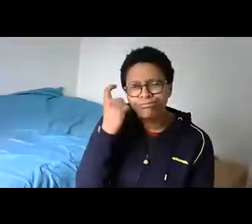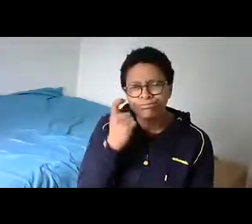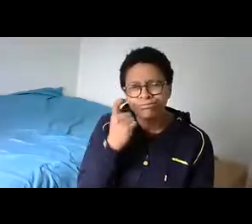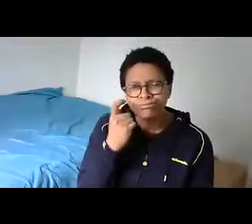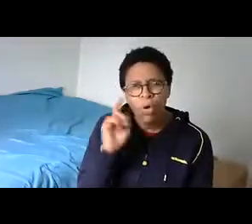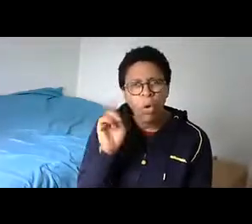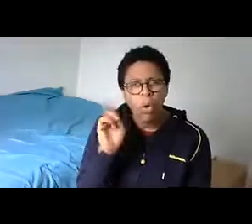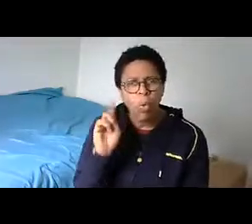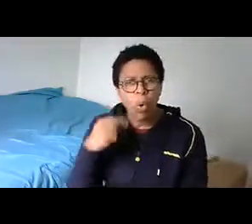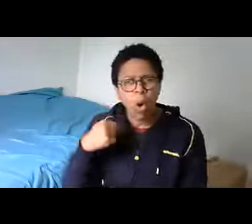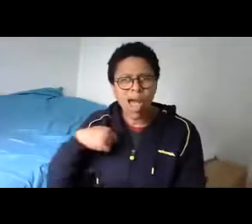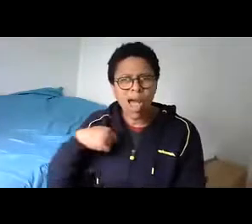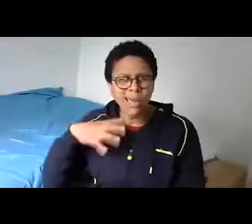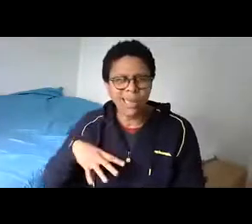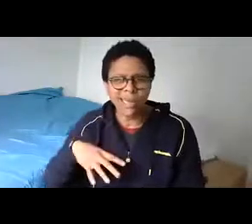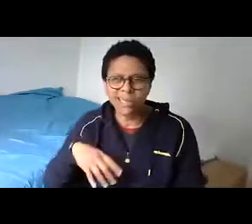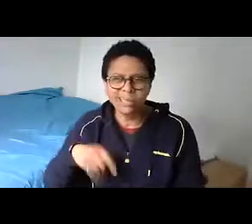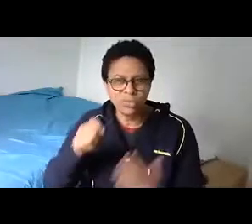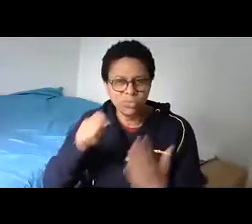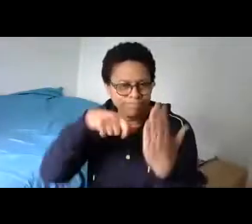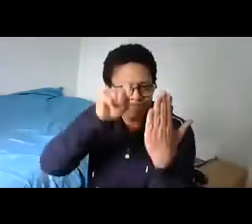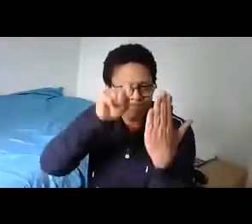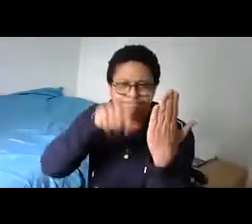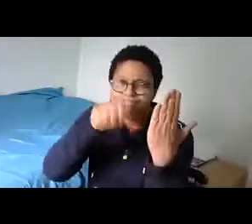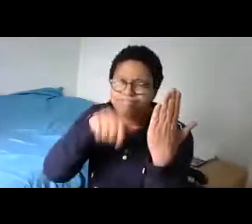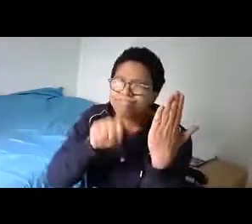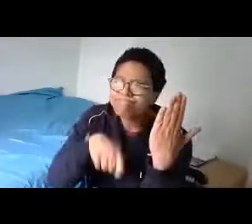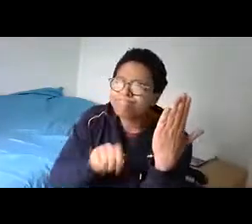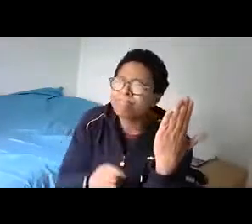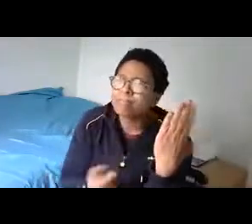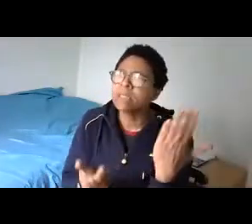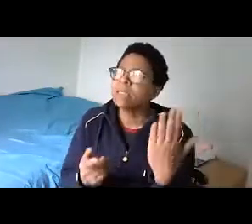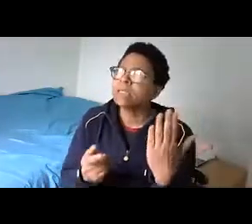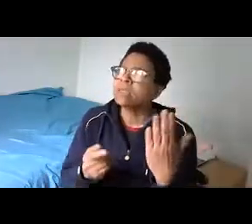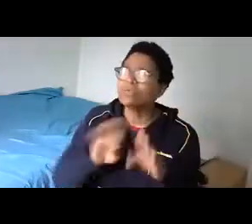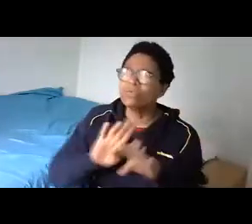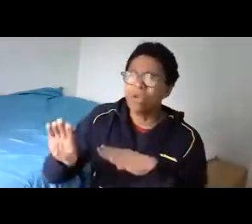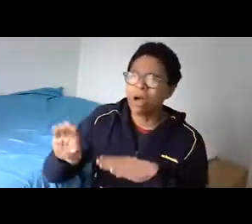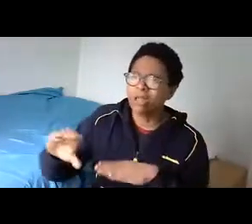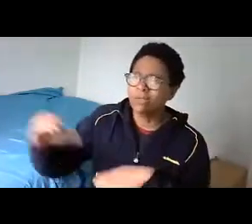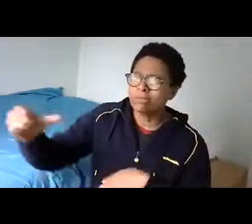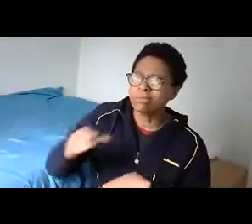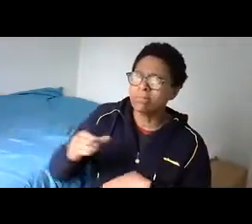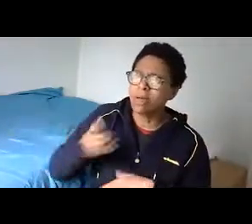to fulfill, what criteria in order to get a social worker?